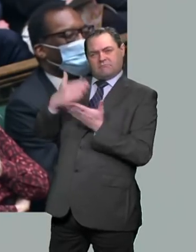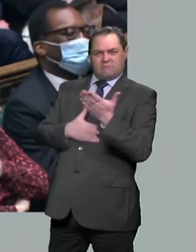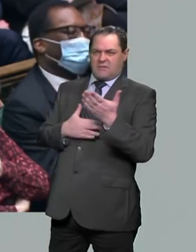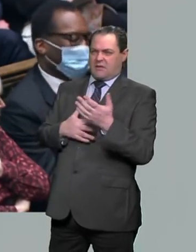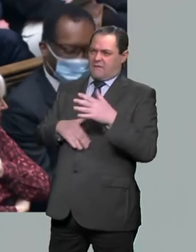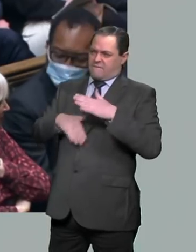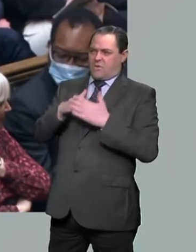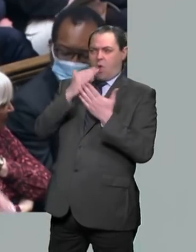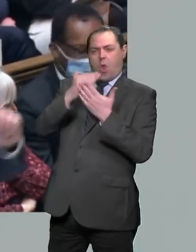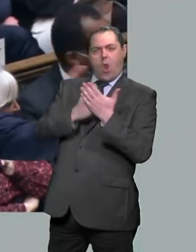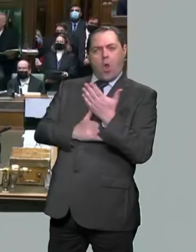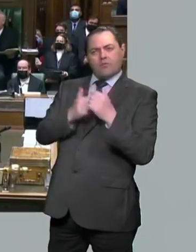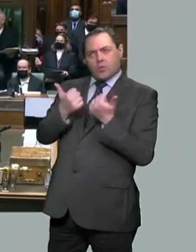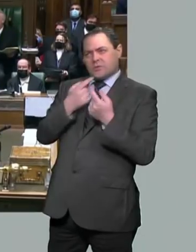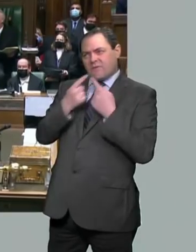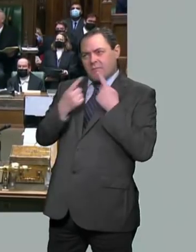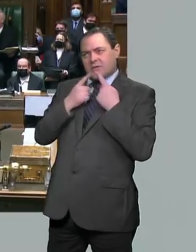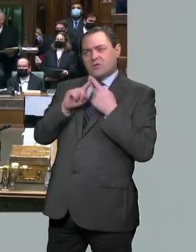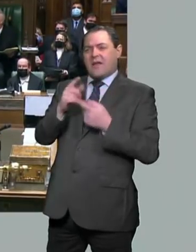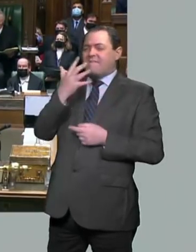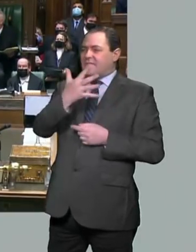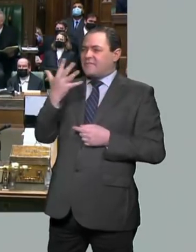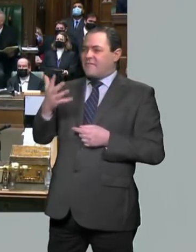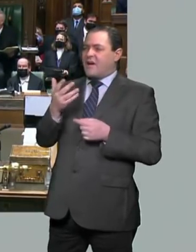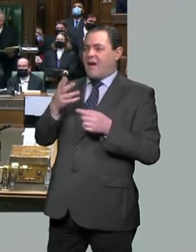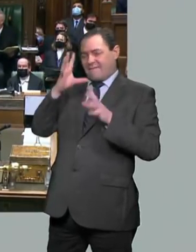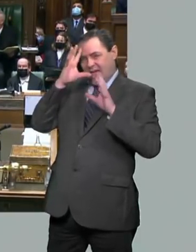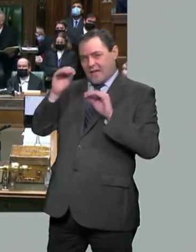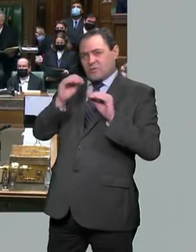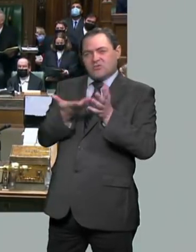full of good stuff, including 55 education investment areas